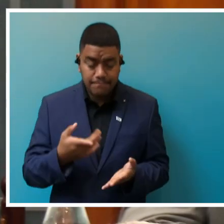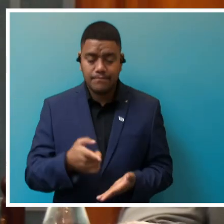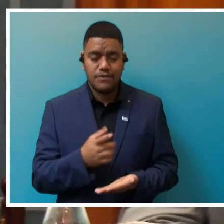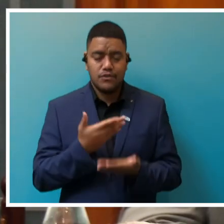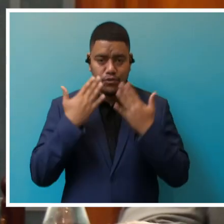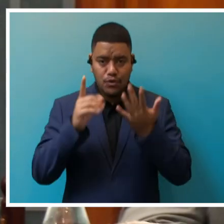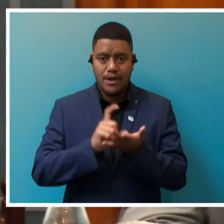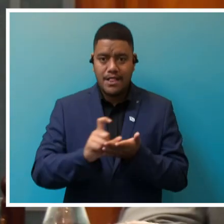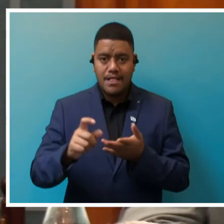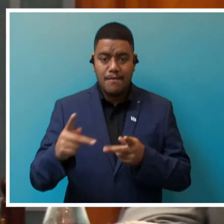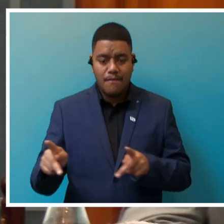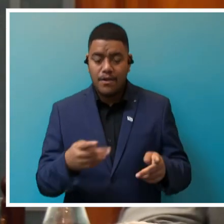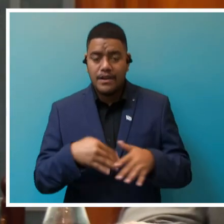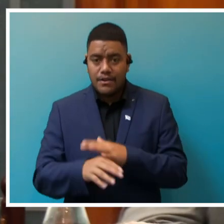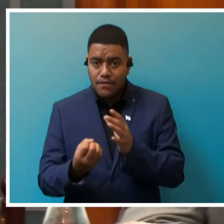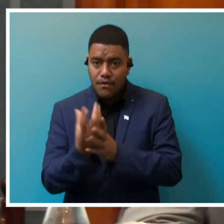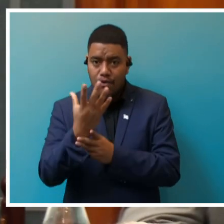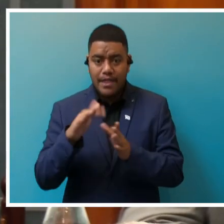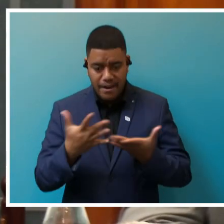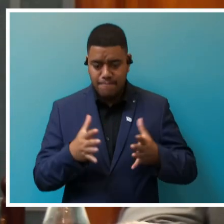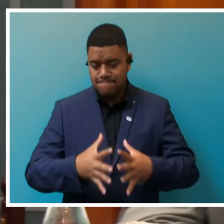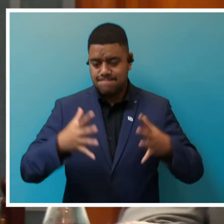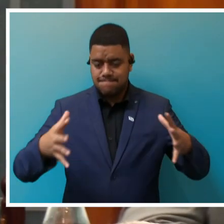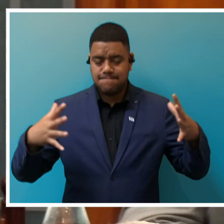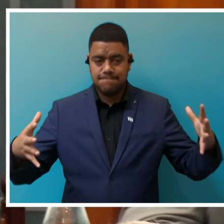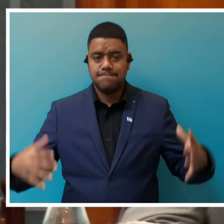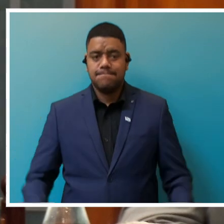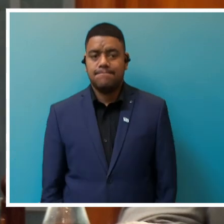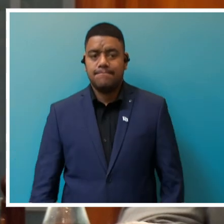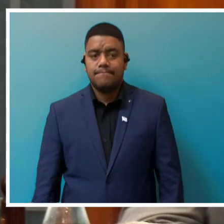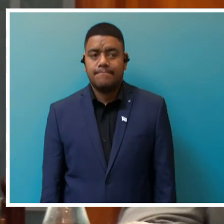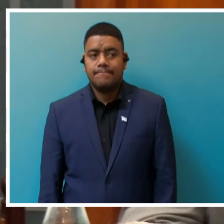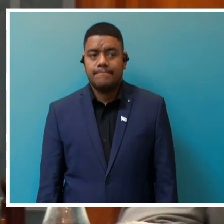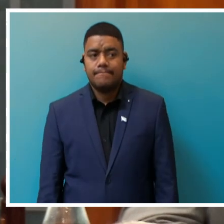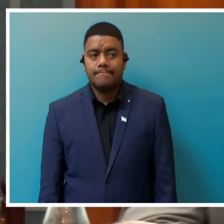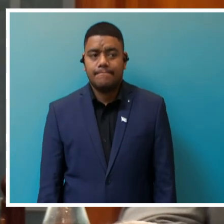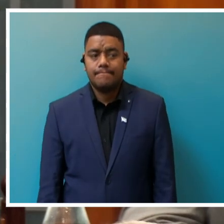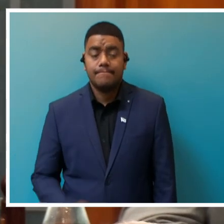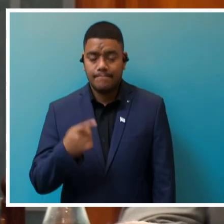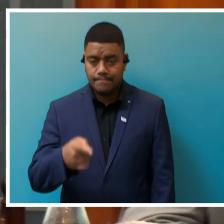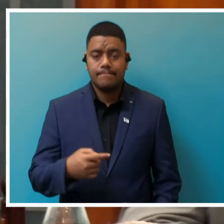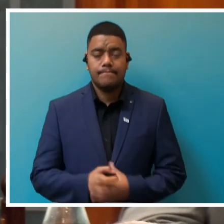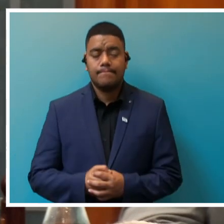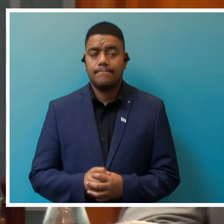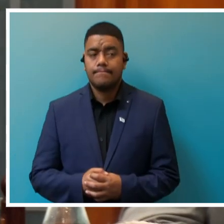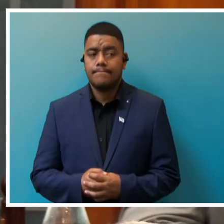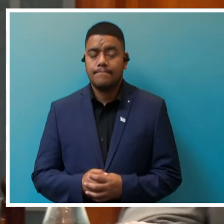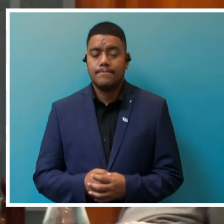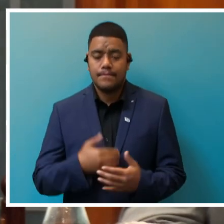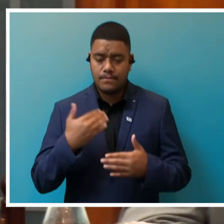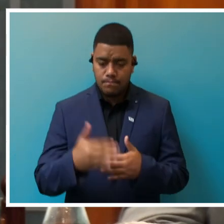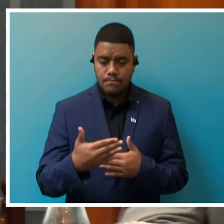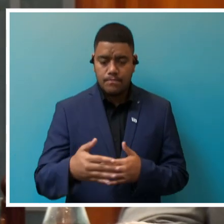outstanding performances in growth and average weight gain. These improved breeds have since been